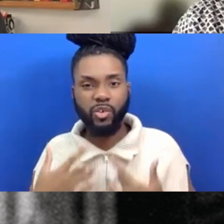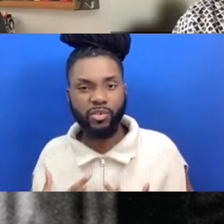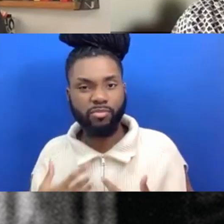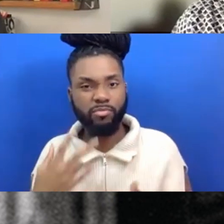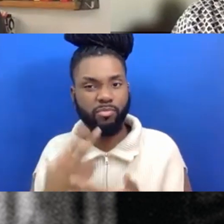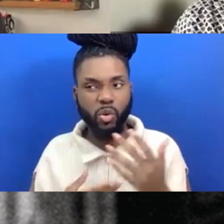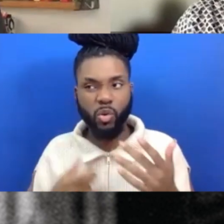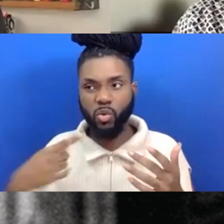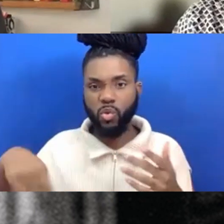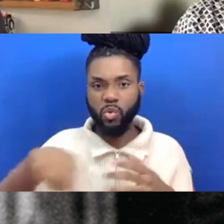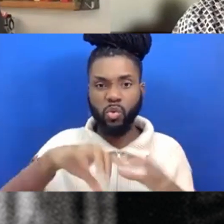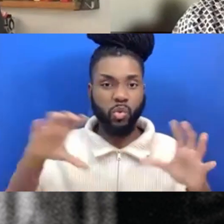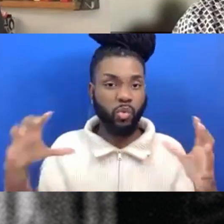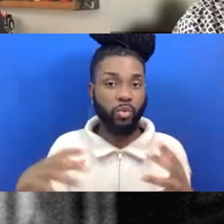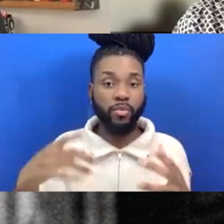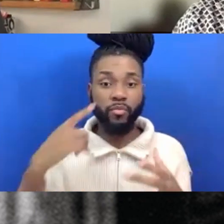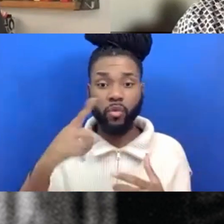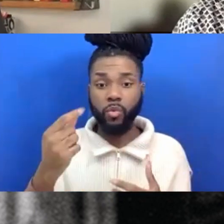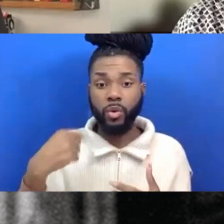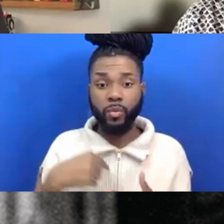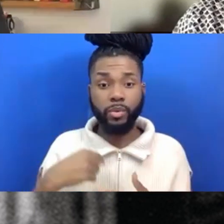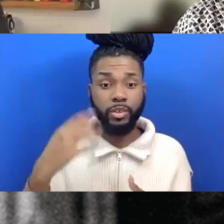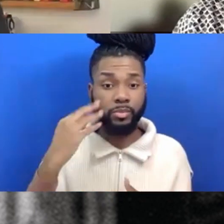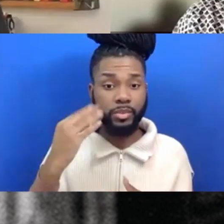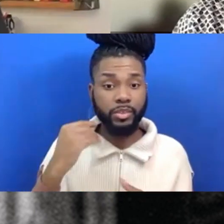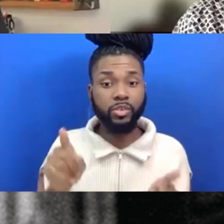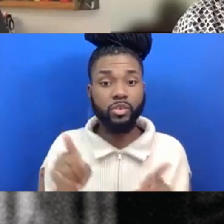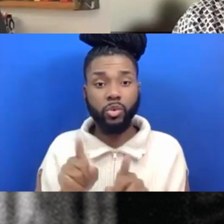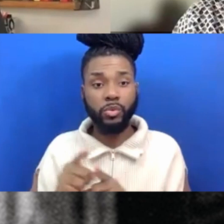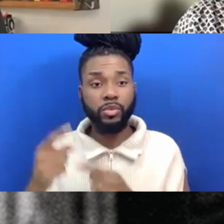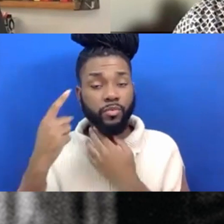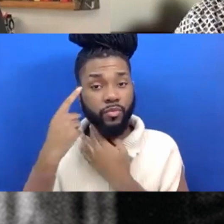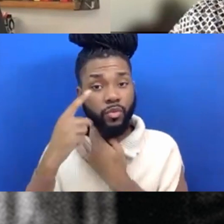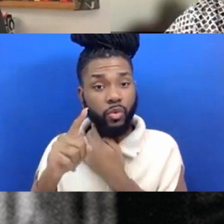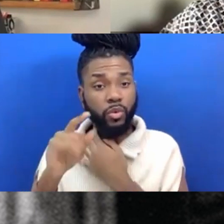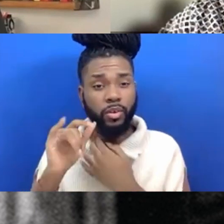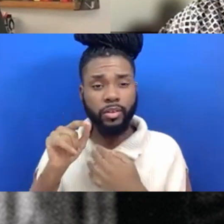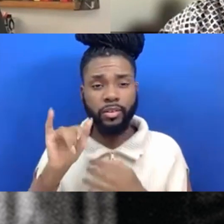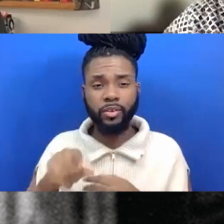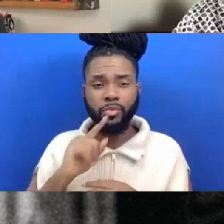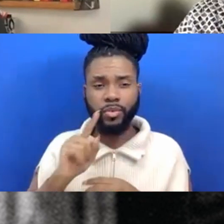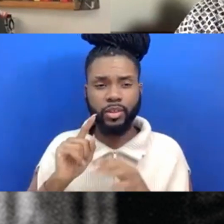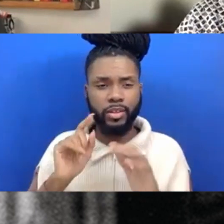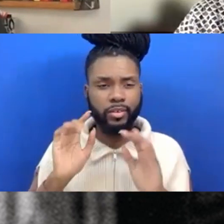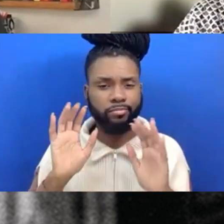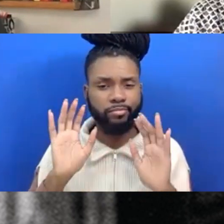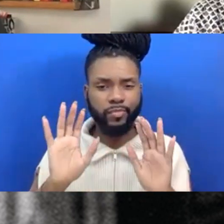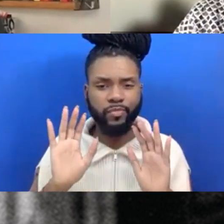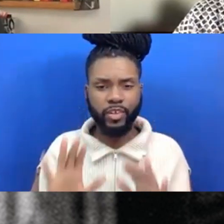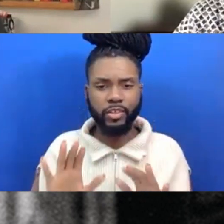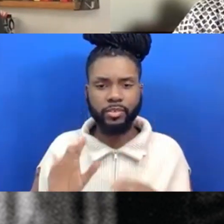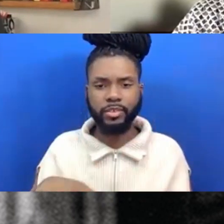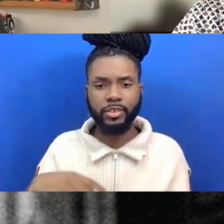grievance, both for what we were experiencing as well as for this, extraordinary vision that was Okwui